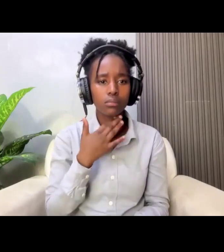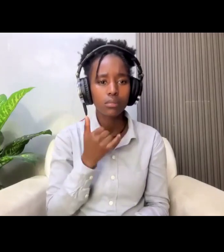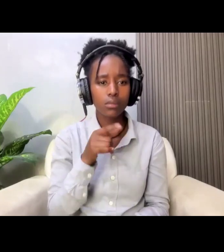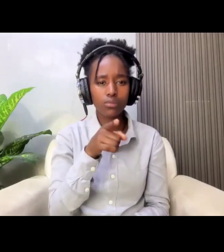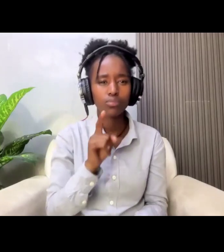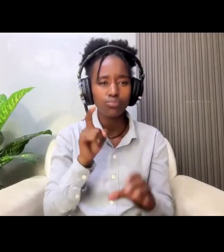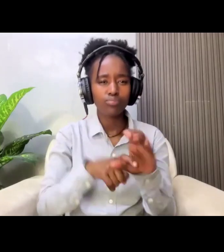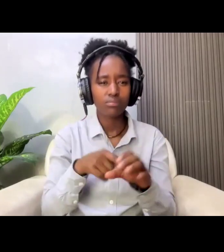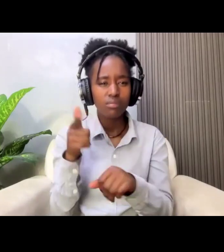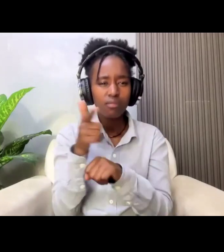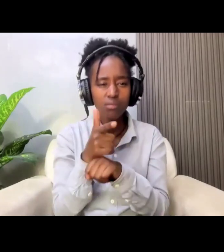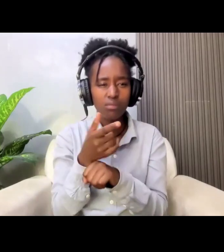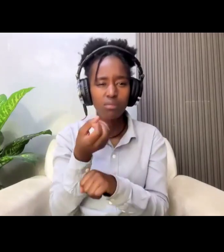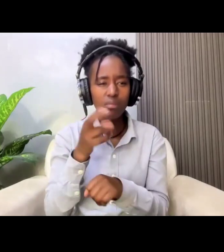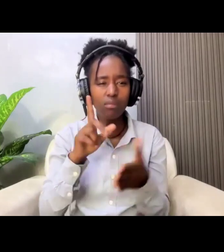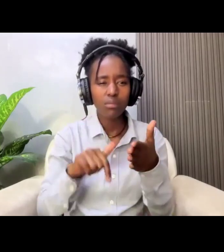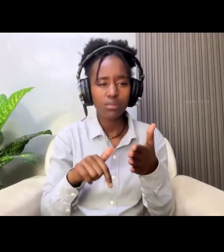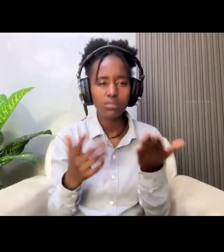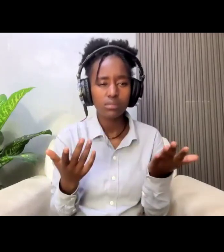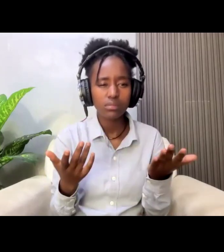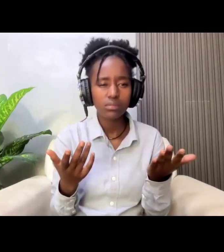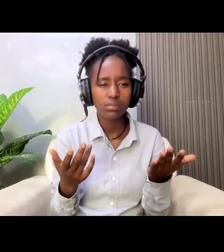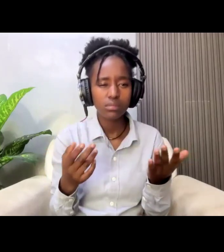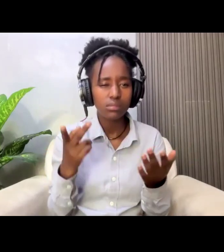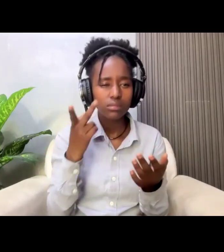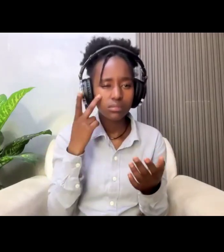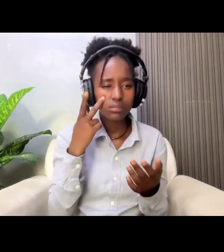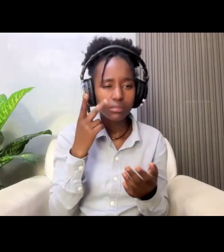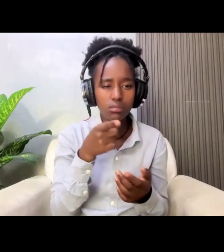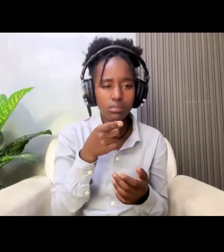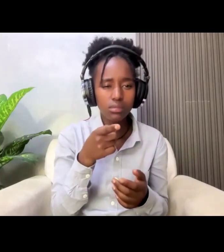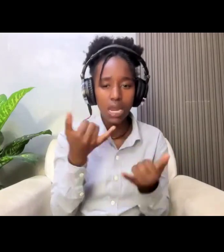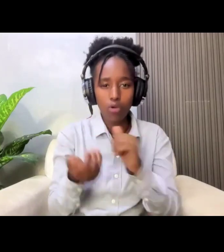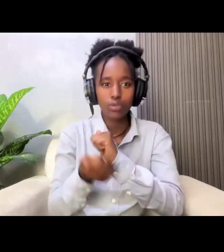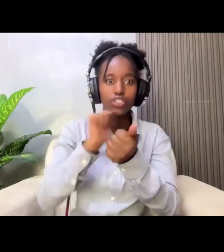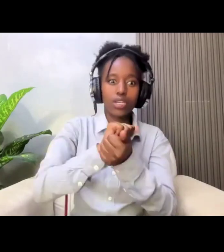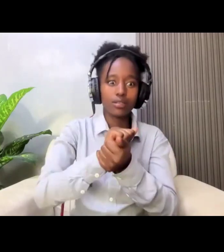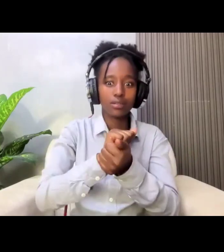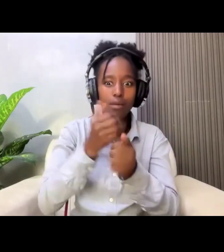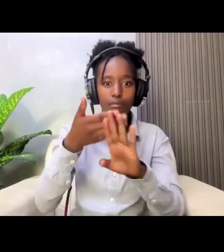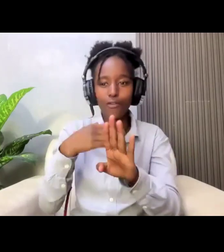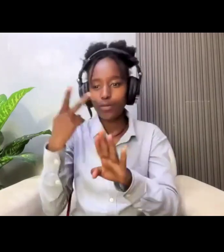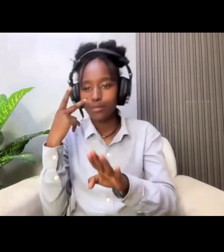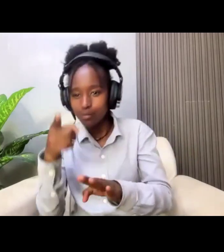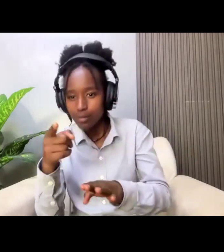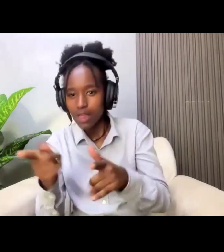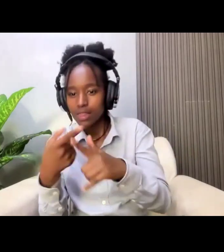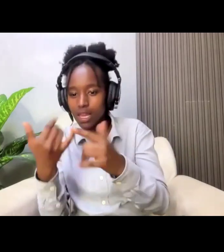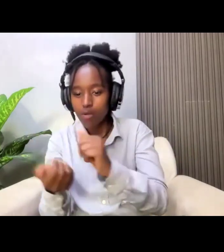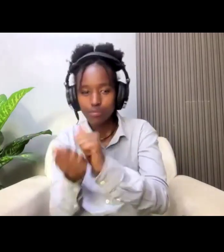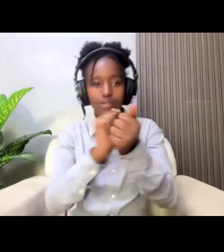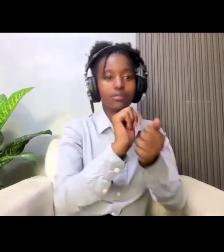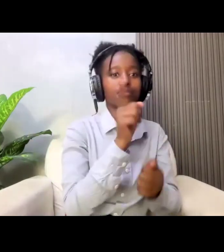are you online? I think you are. Like to take your contribution next, and then we'll wind up